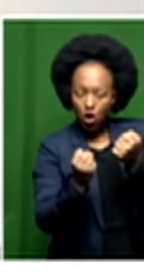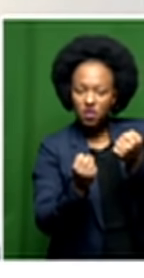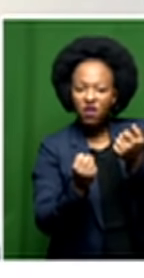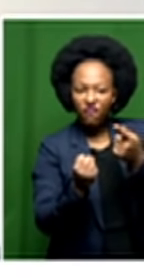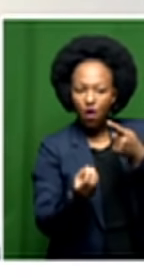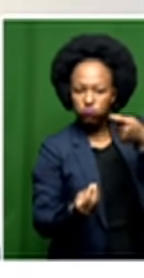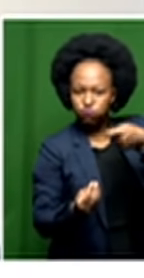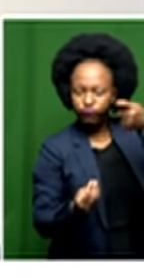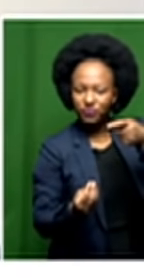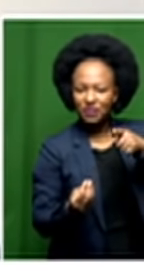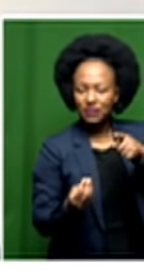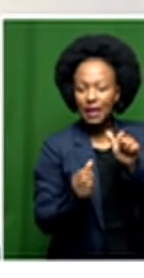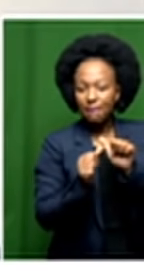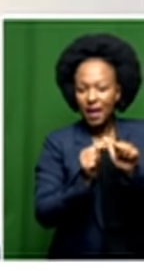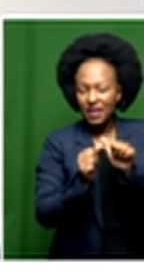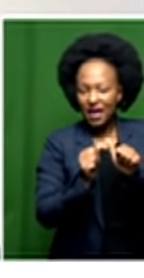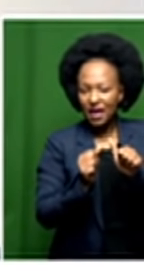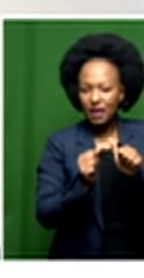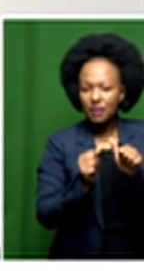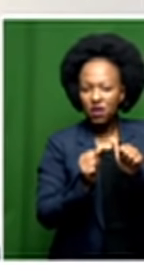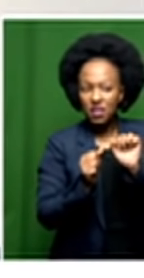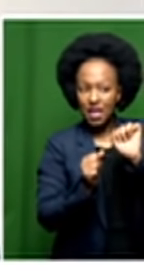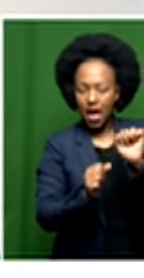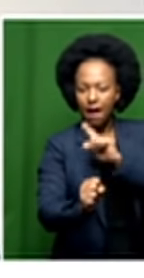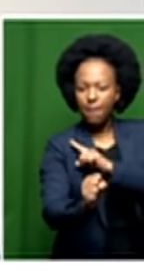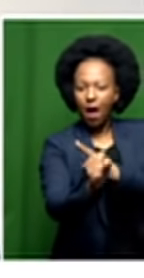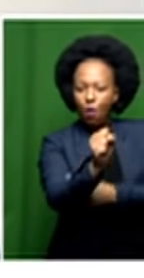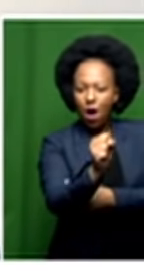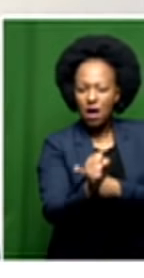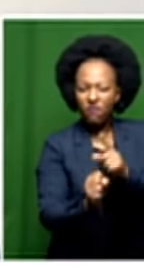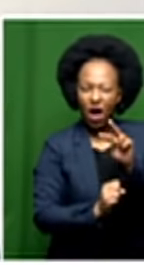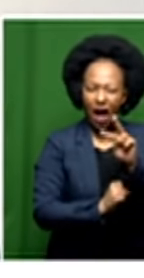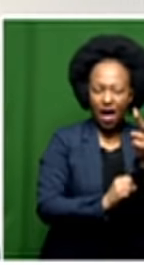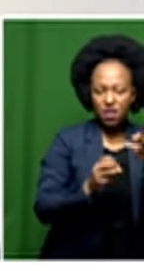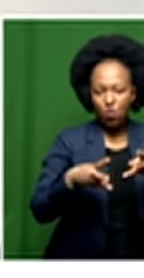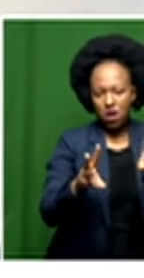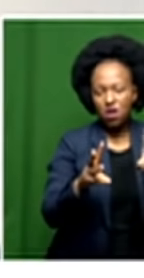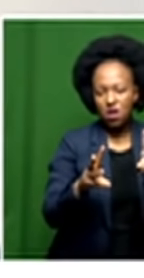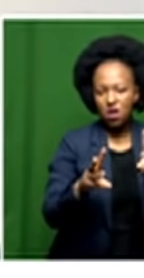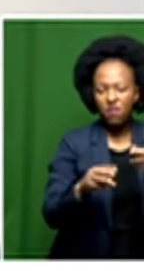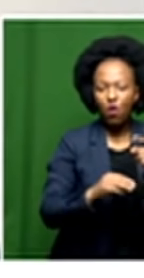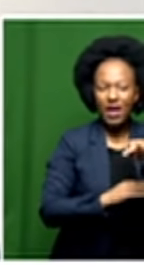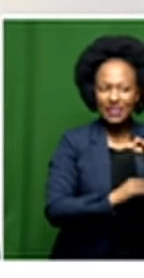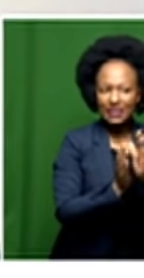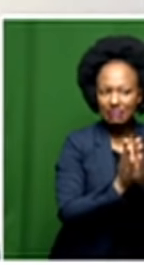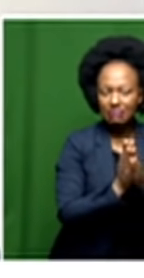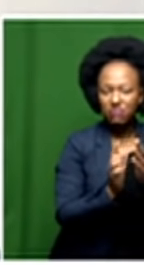matter is exercising its jurisdiction in terms of the alternative remedy that the IEC